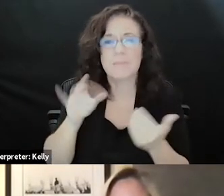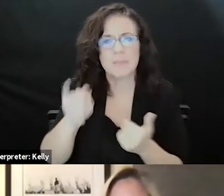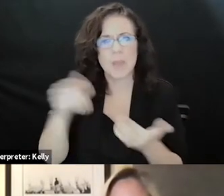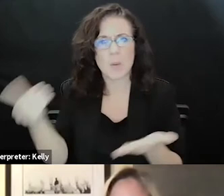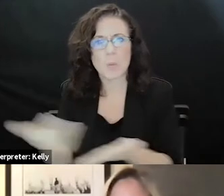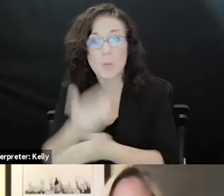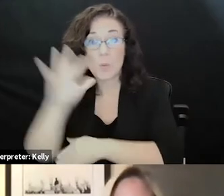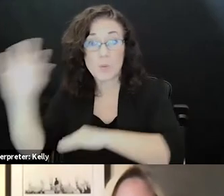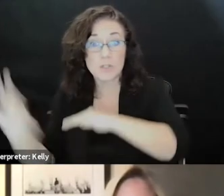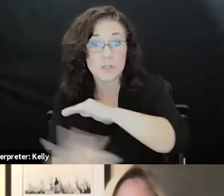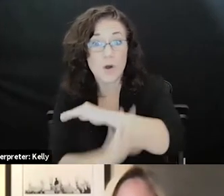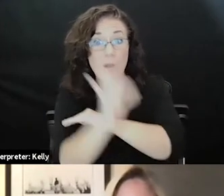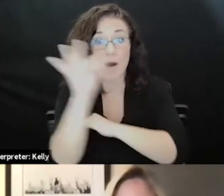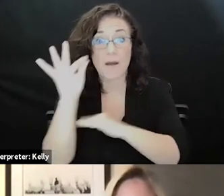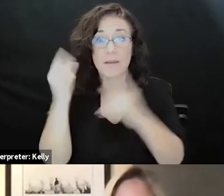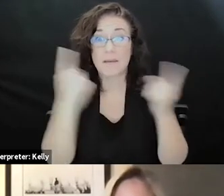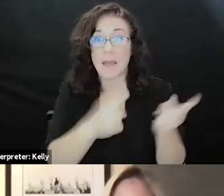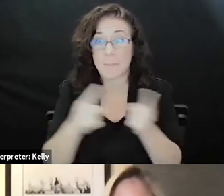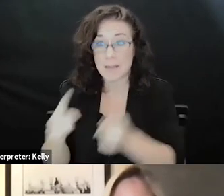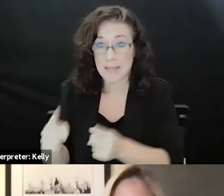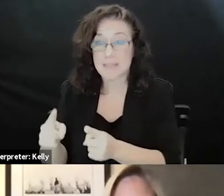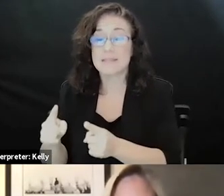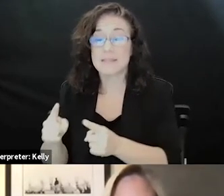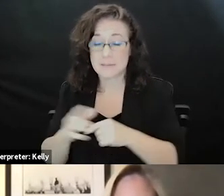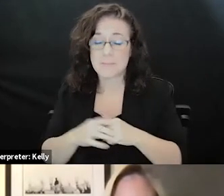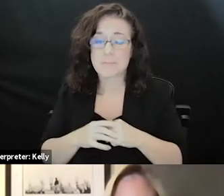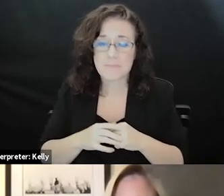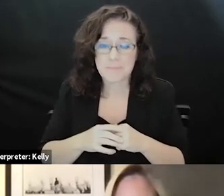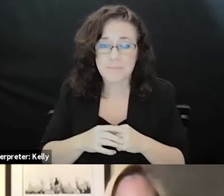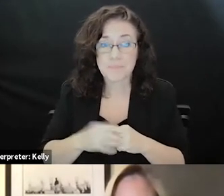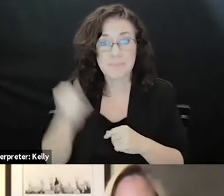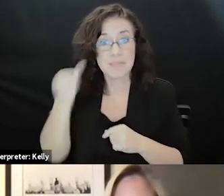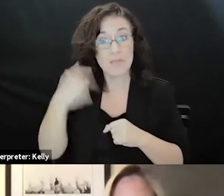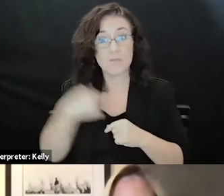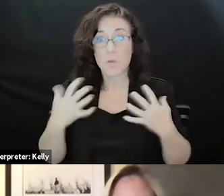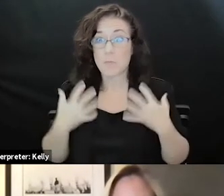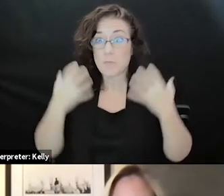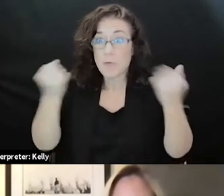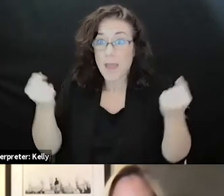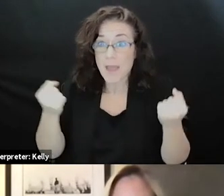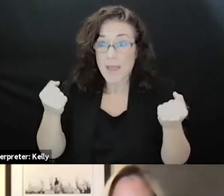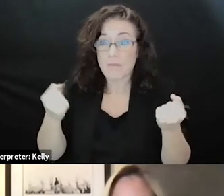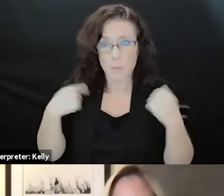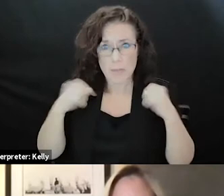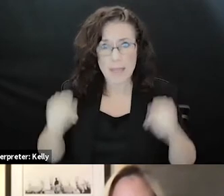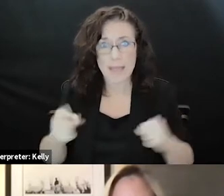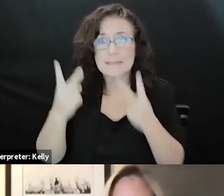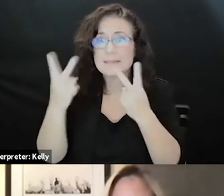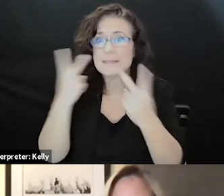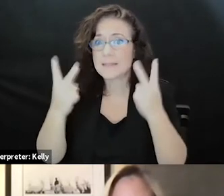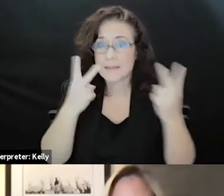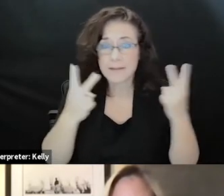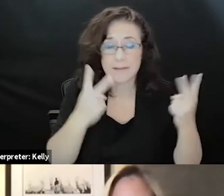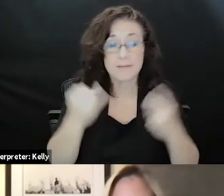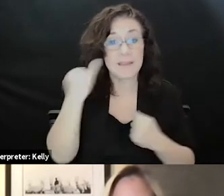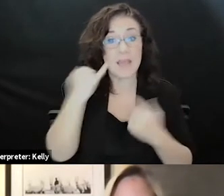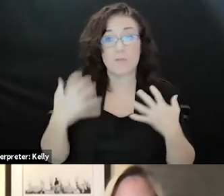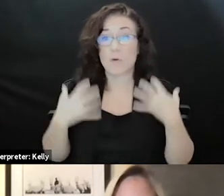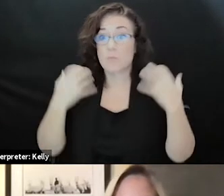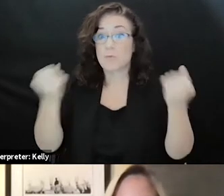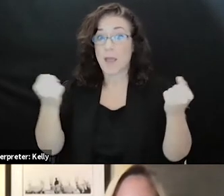who saw or there is always light if only we're brave enough to see it if only we're brave enough to be